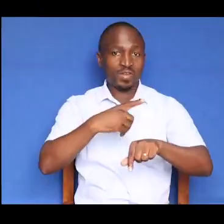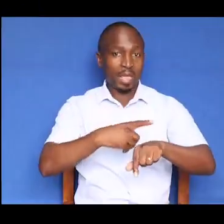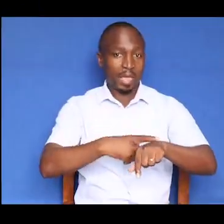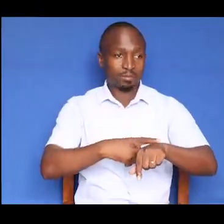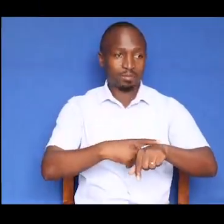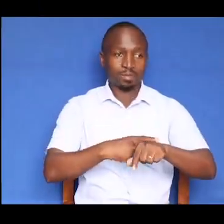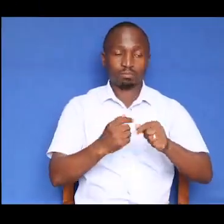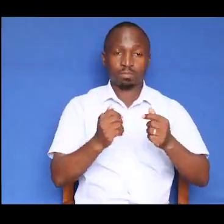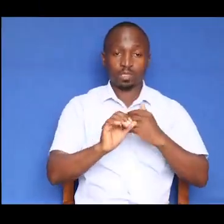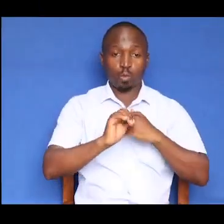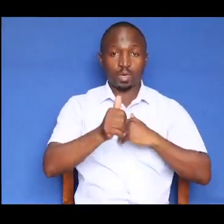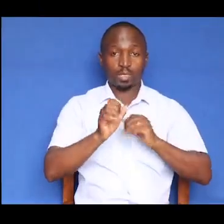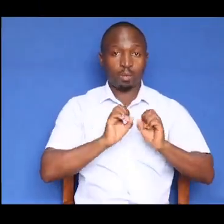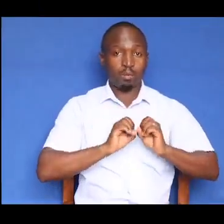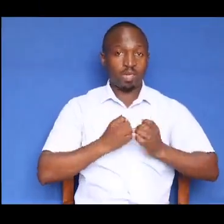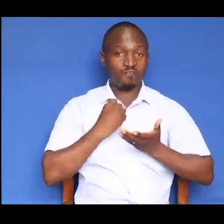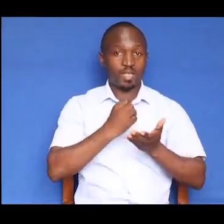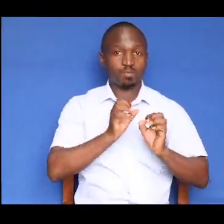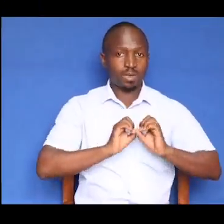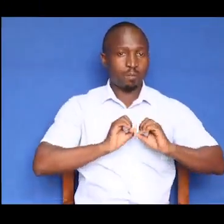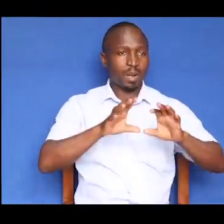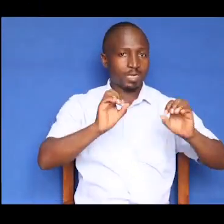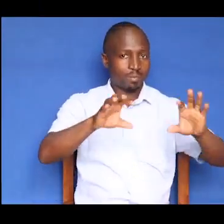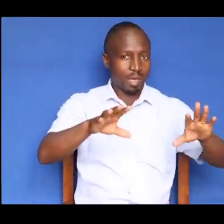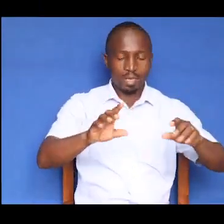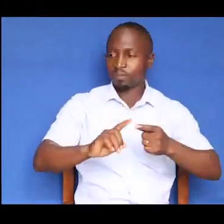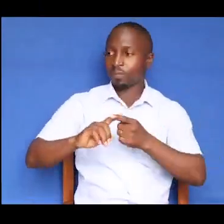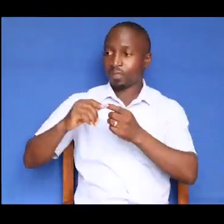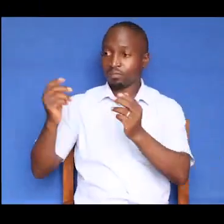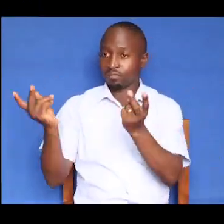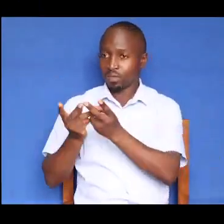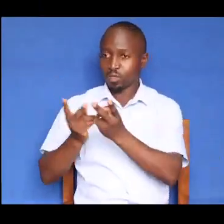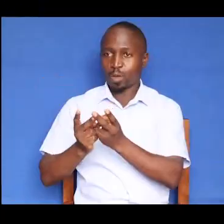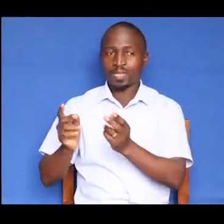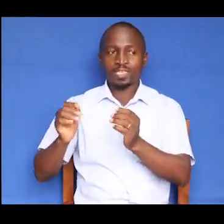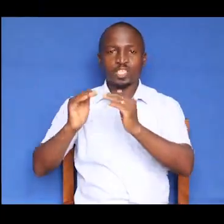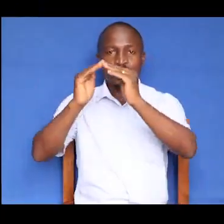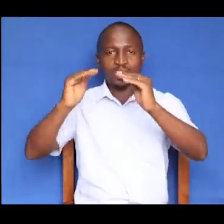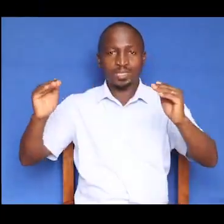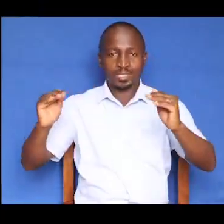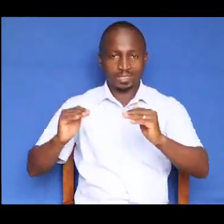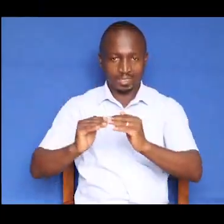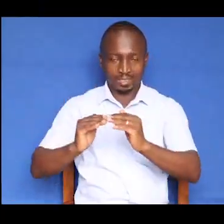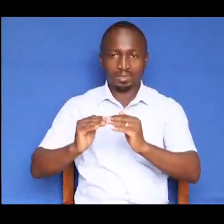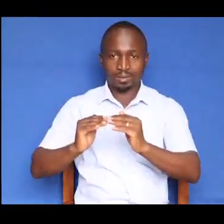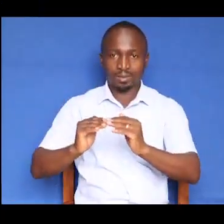represent multiplier equal to change in income is unknown